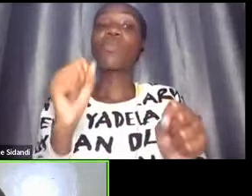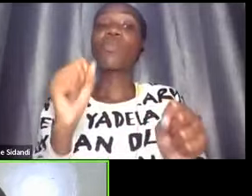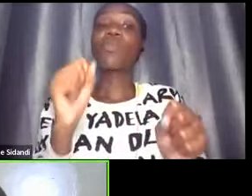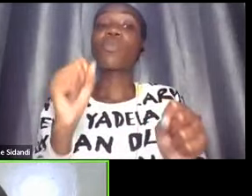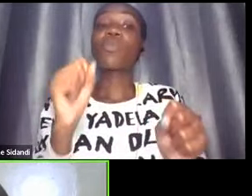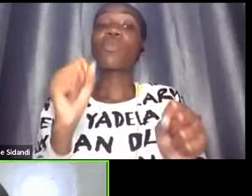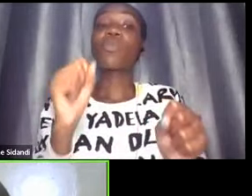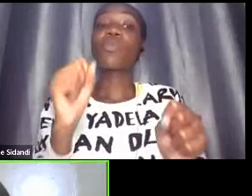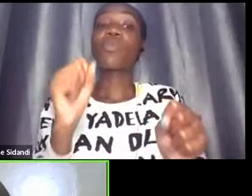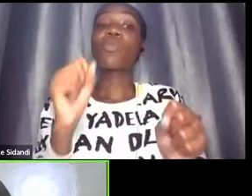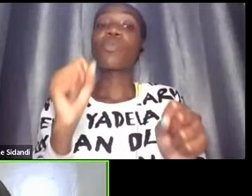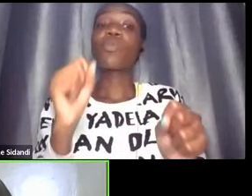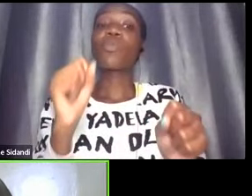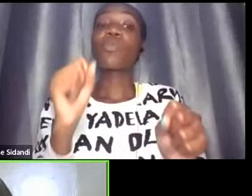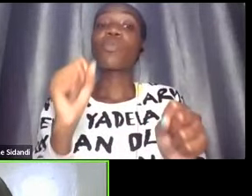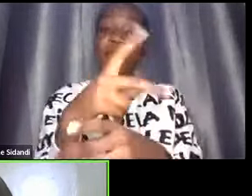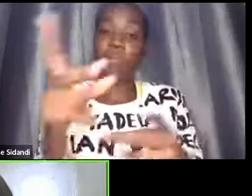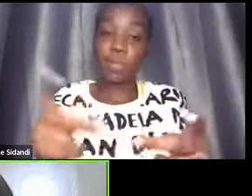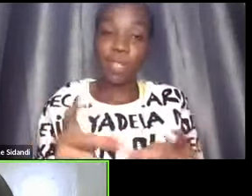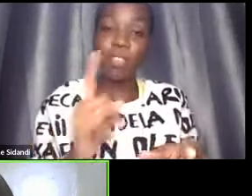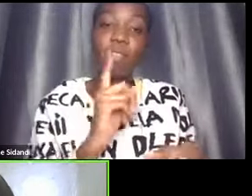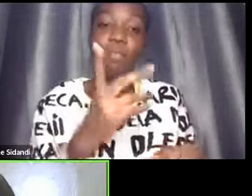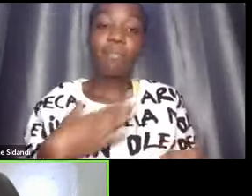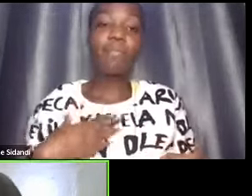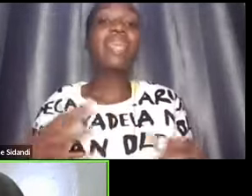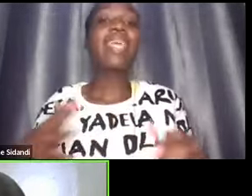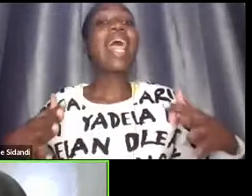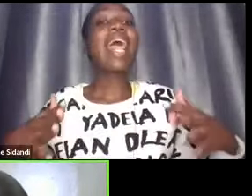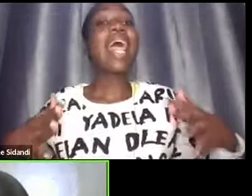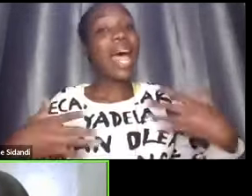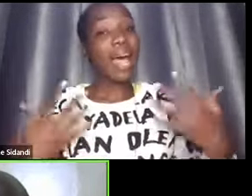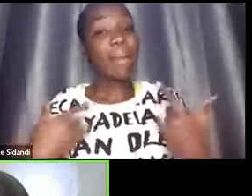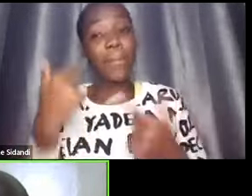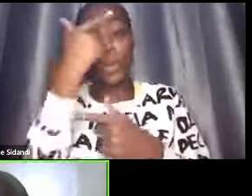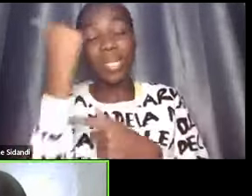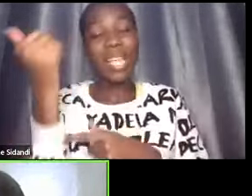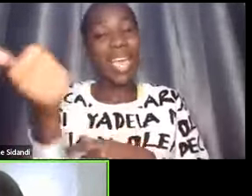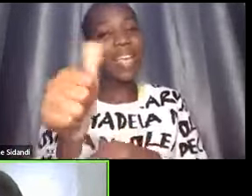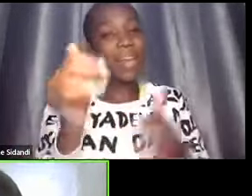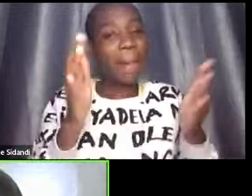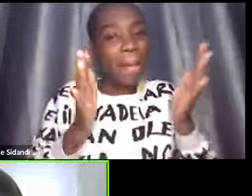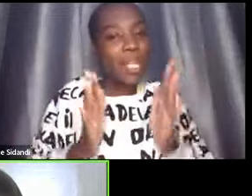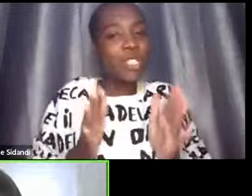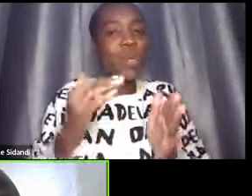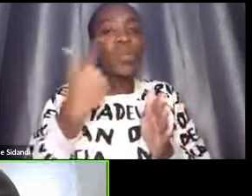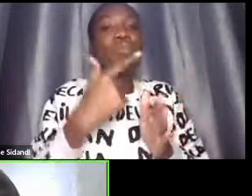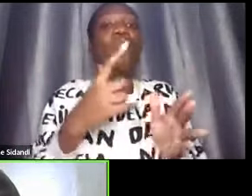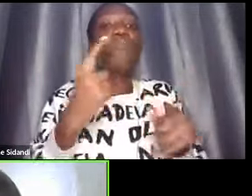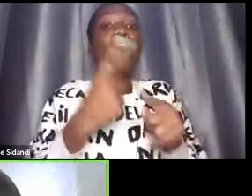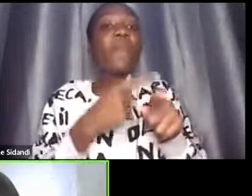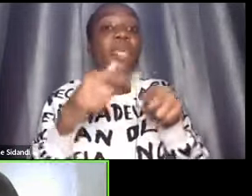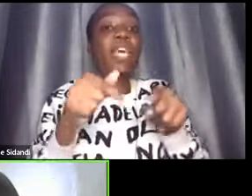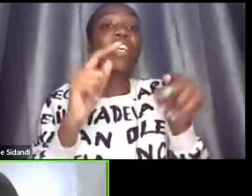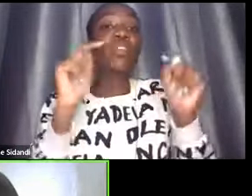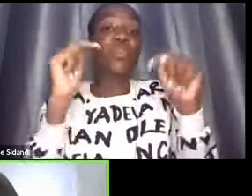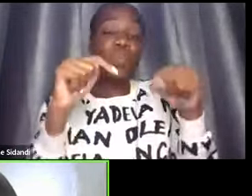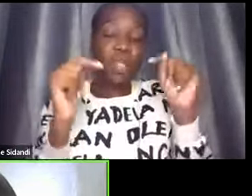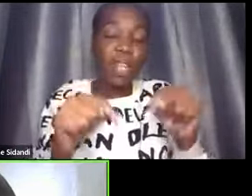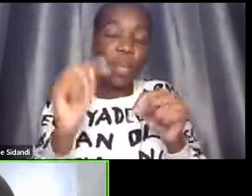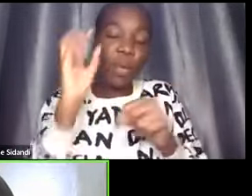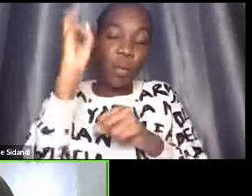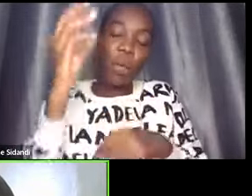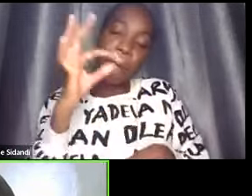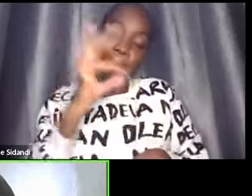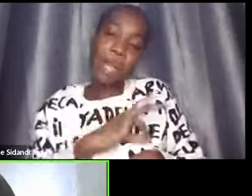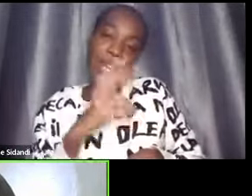I'll be glad that anybody who lives here today lives with something that they can take home, will benefit them in resolving